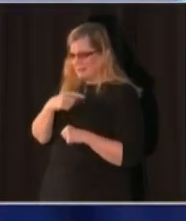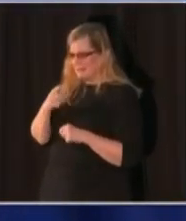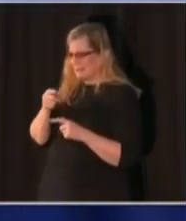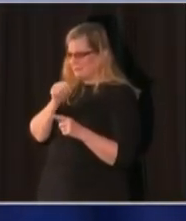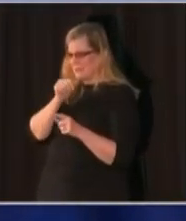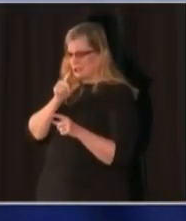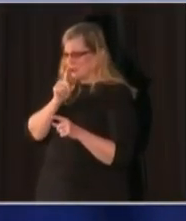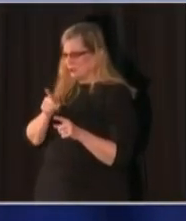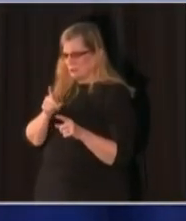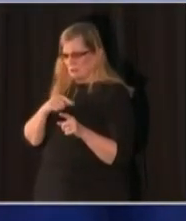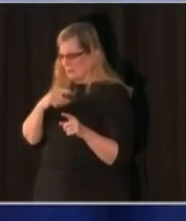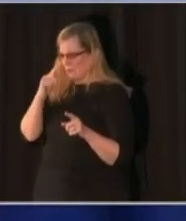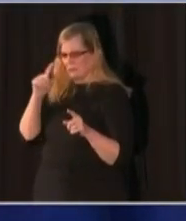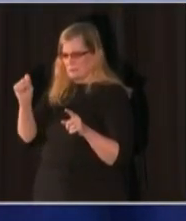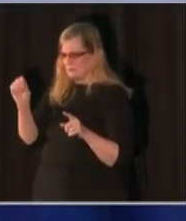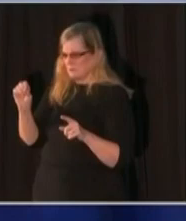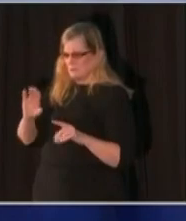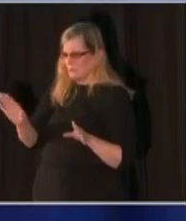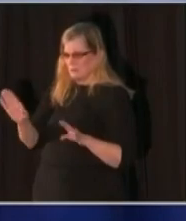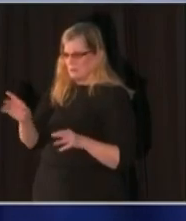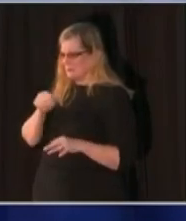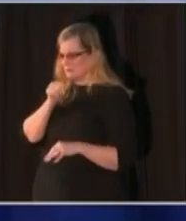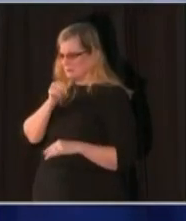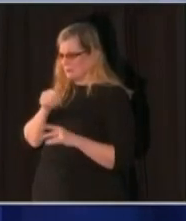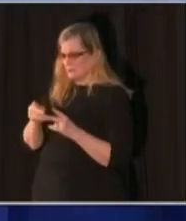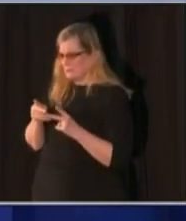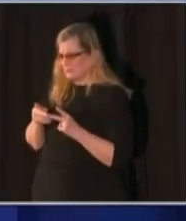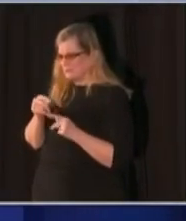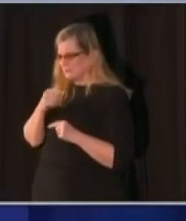Yes. Who is going to enforce